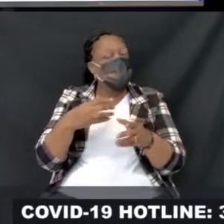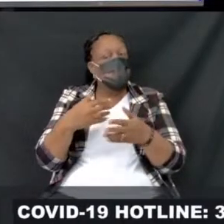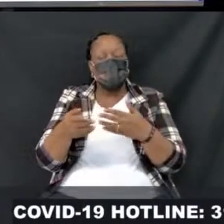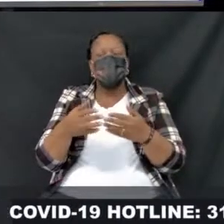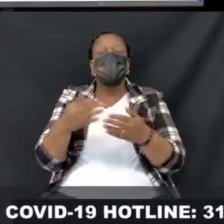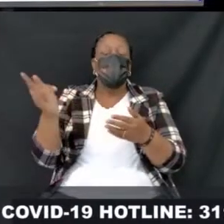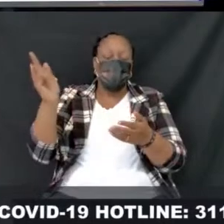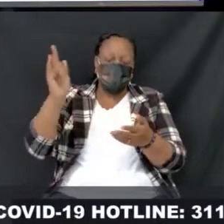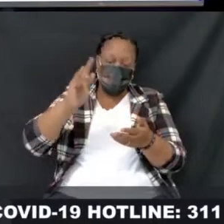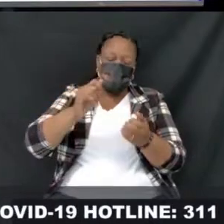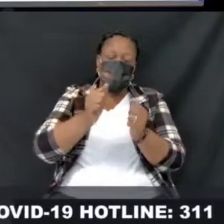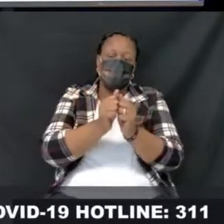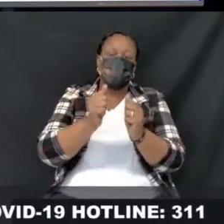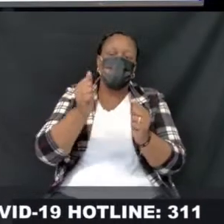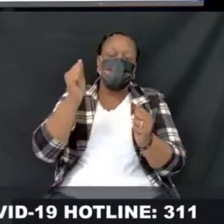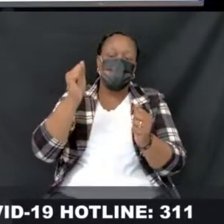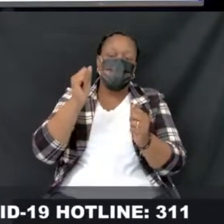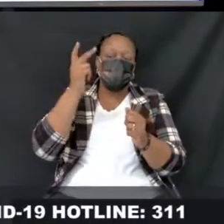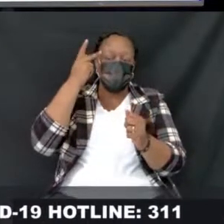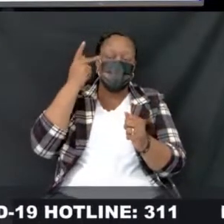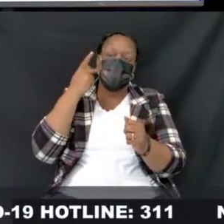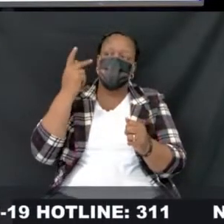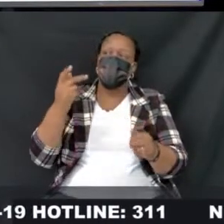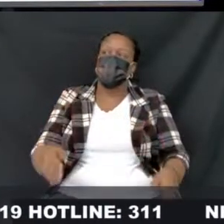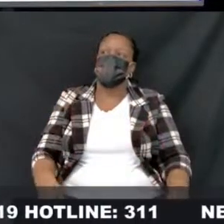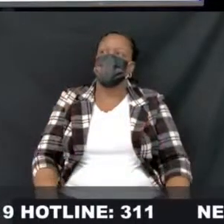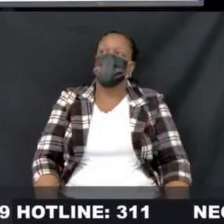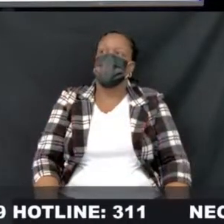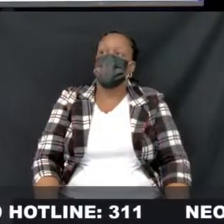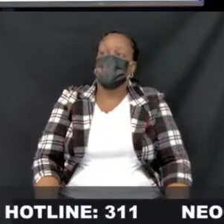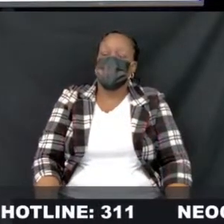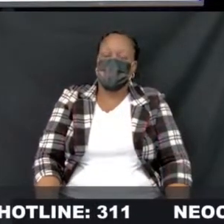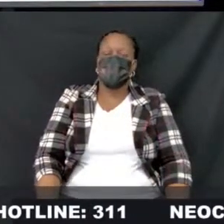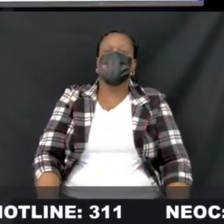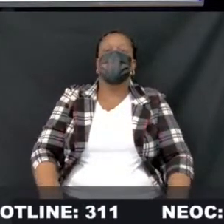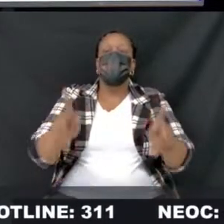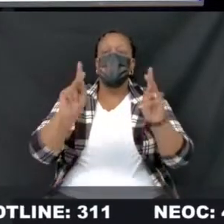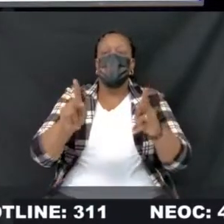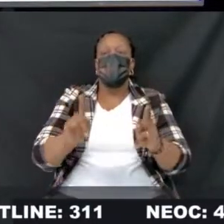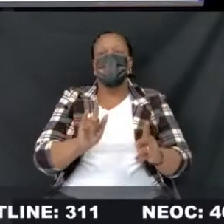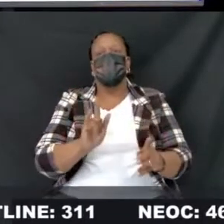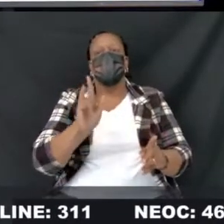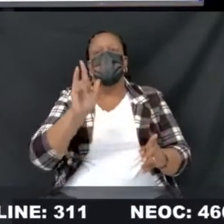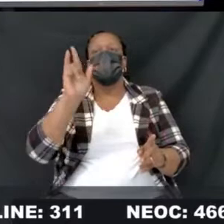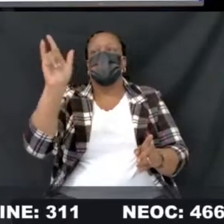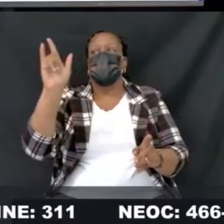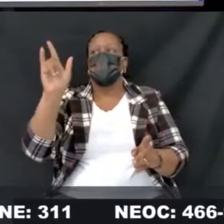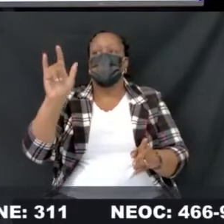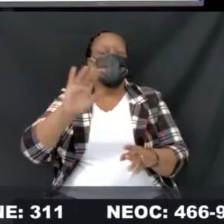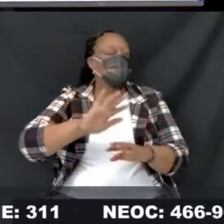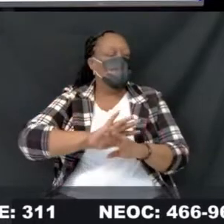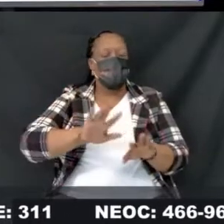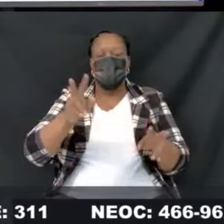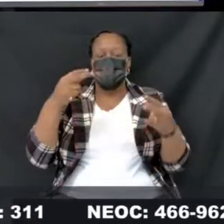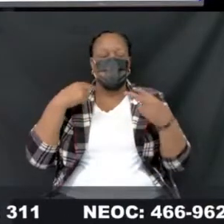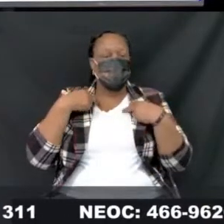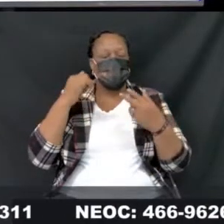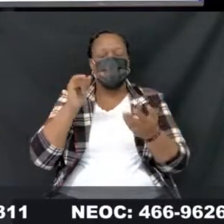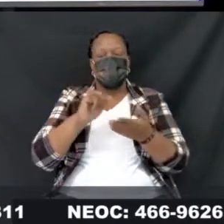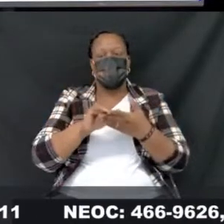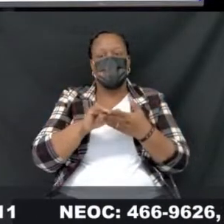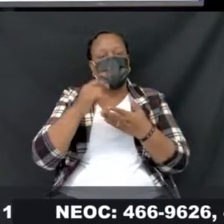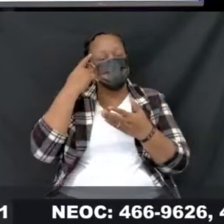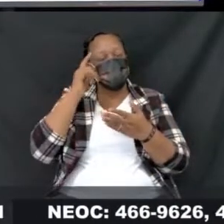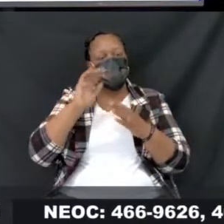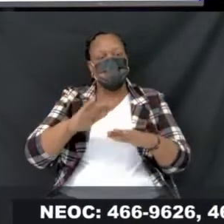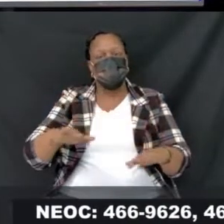the cover of their parents. In terms of persons leaving the Federation, We don't have a requirement for children to be